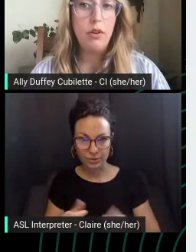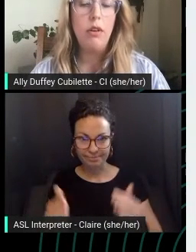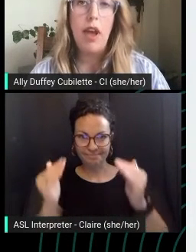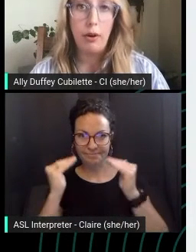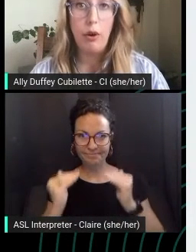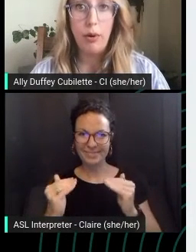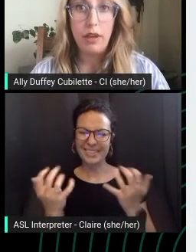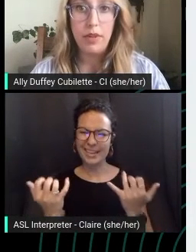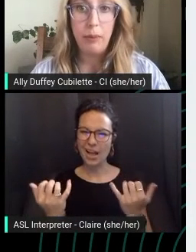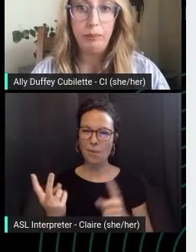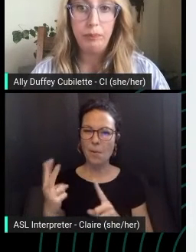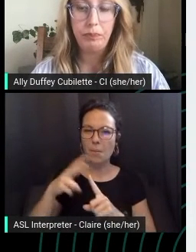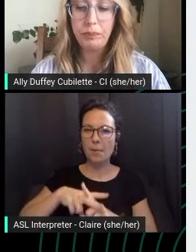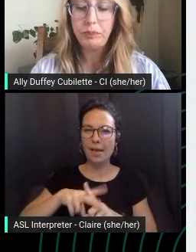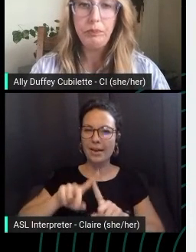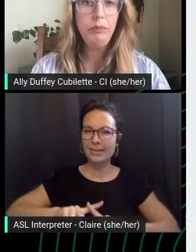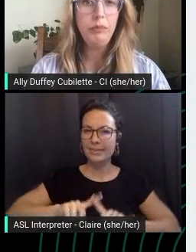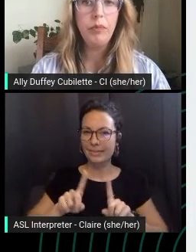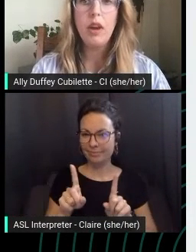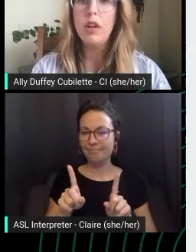more technical and code heavy.